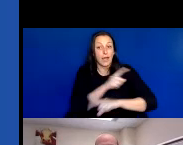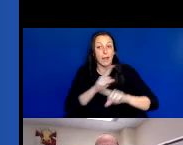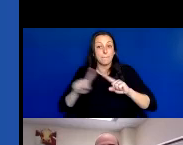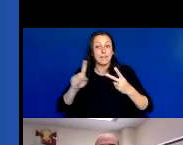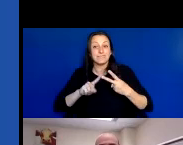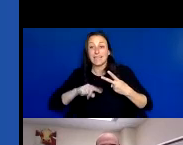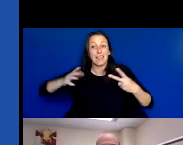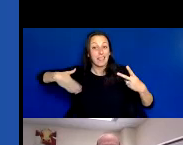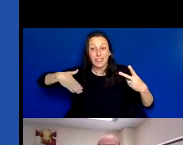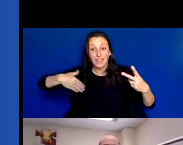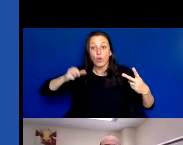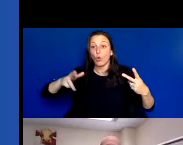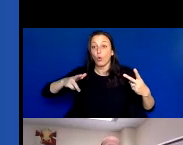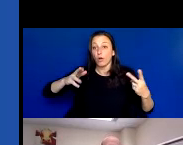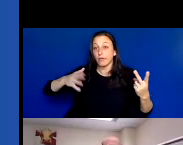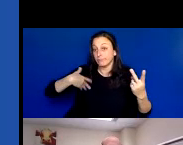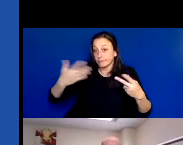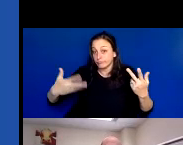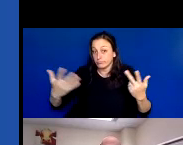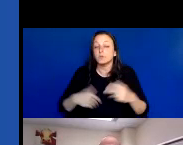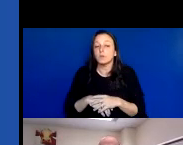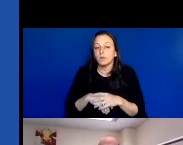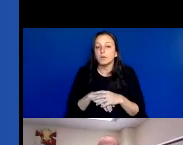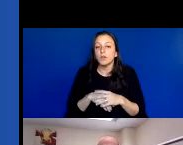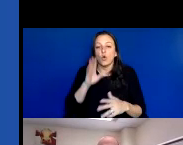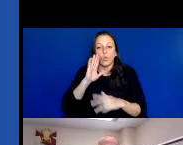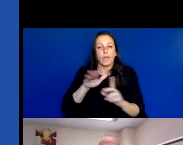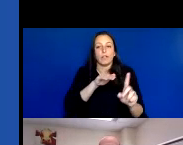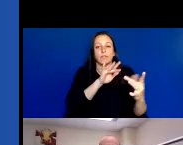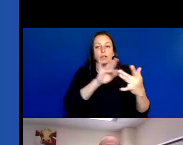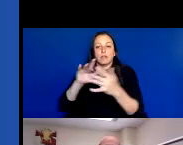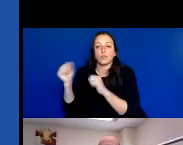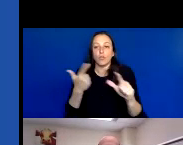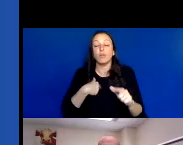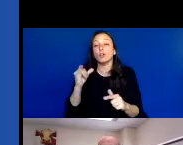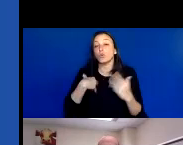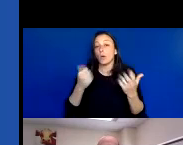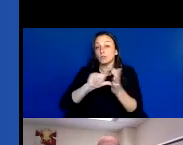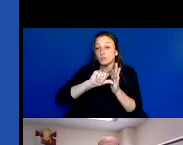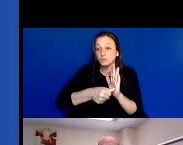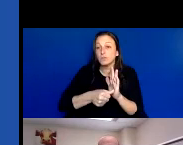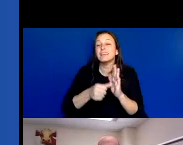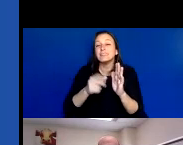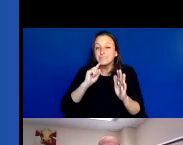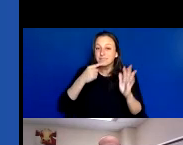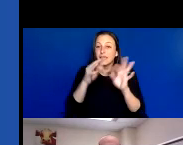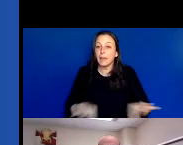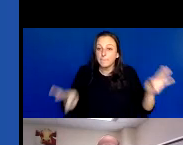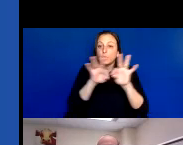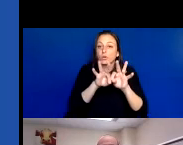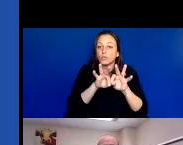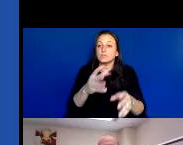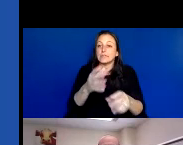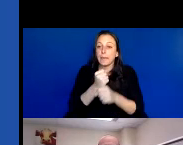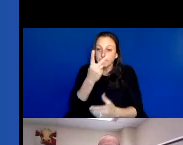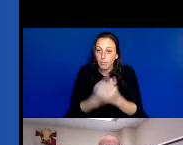second COVID-19 vaccination. And I'll take a moment to reiterate here how important completing this series